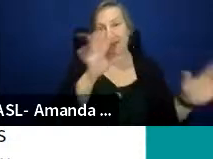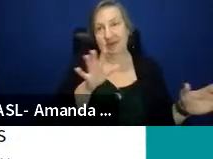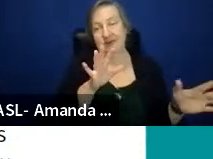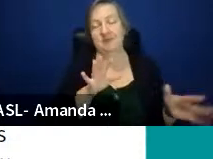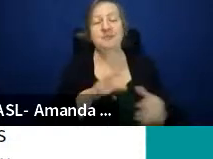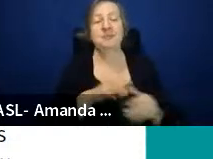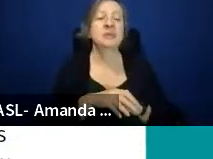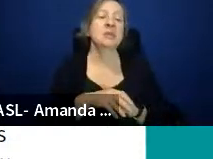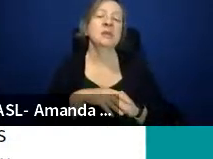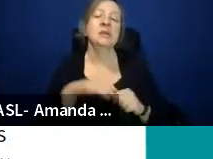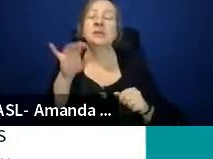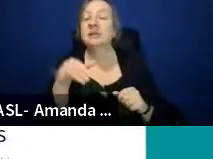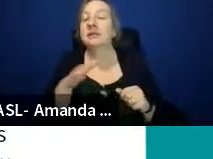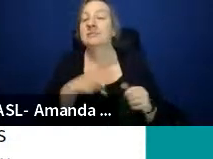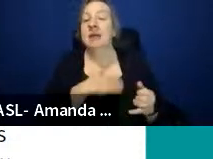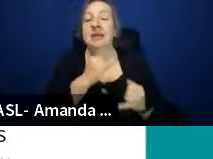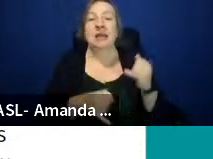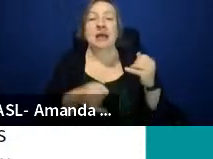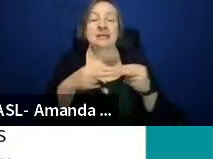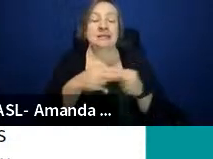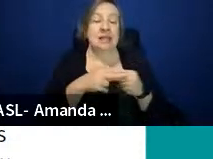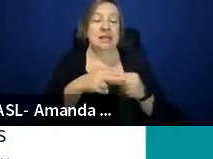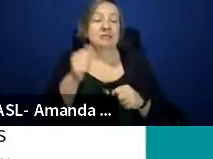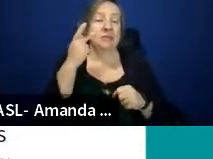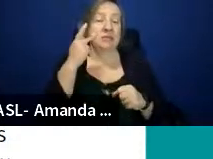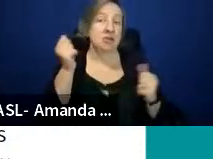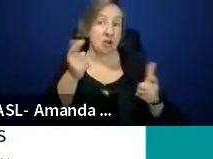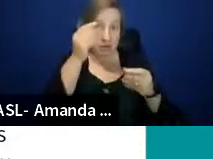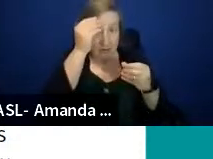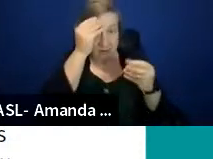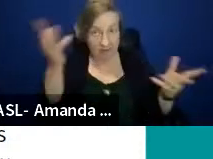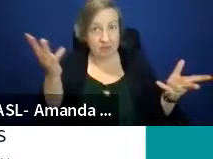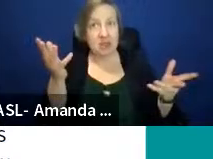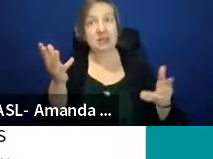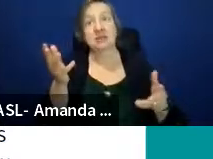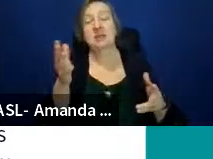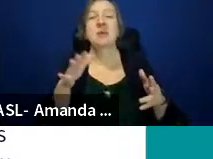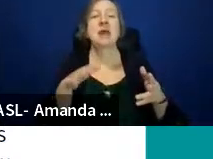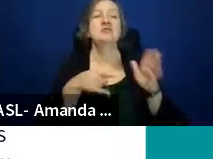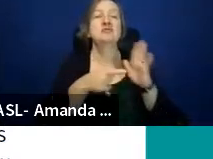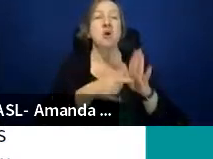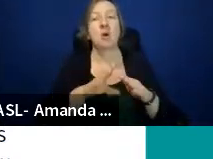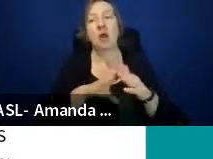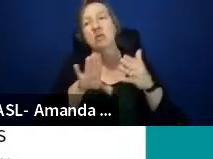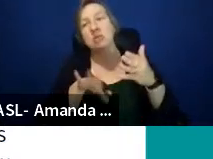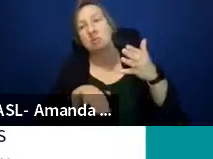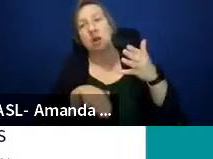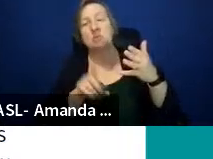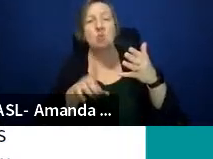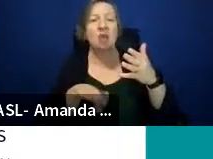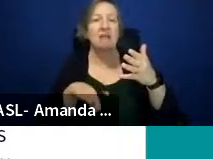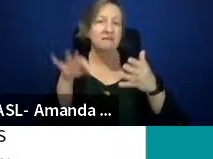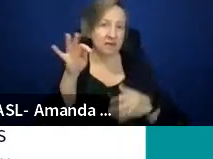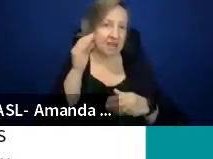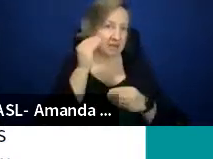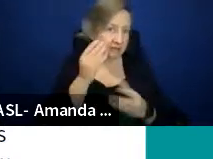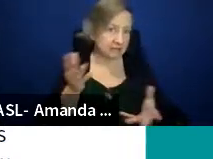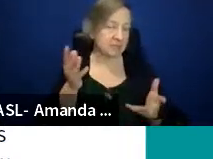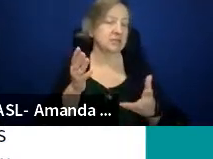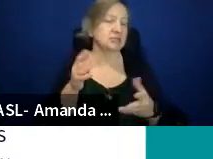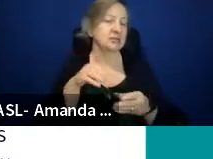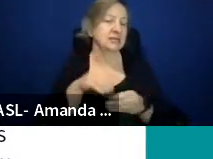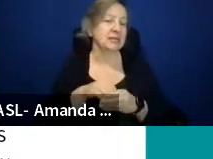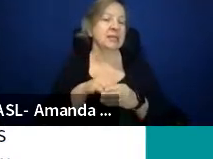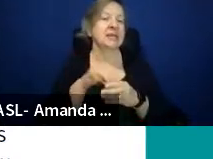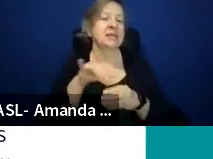my last slide. As you can see, again, all the information has kind of tag on the bottom of these slides, kind of where you can find this information in the tech